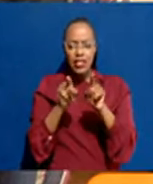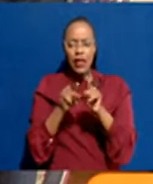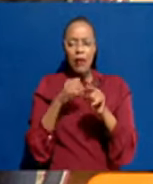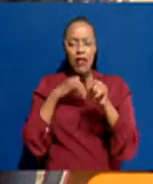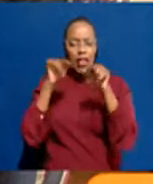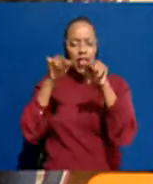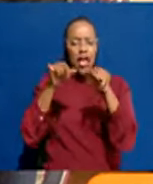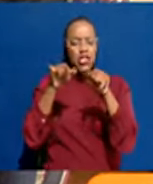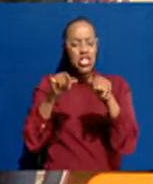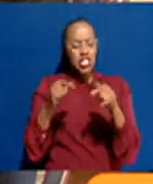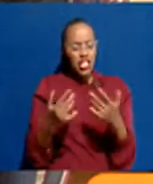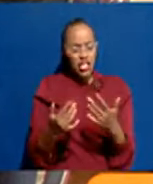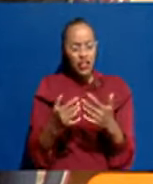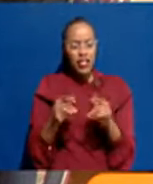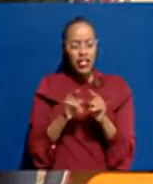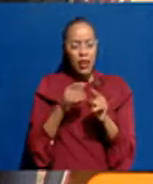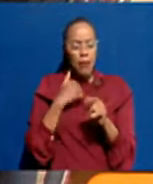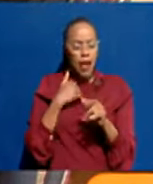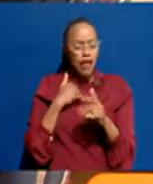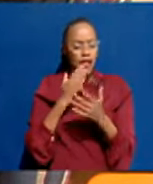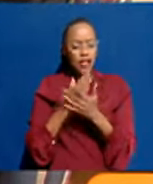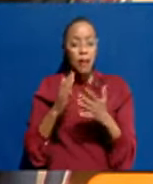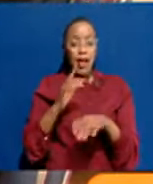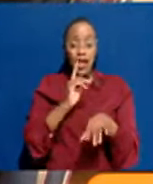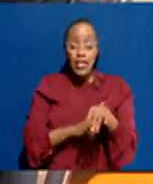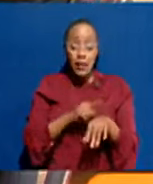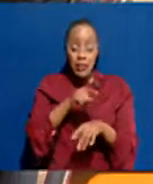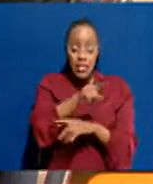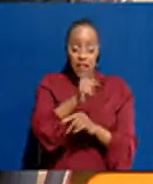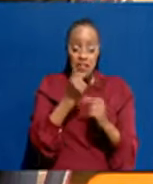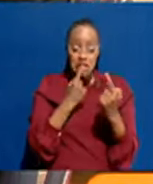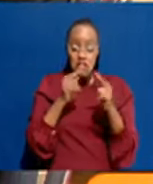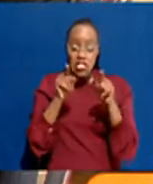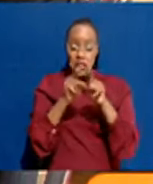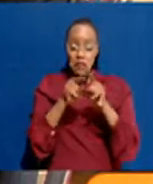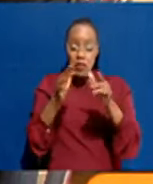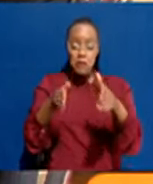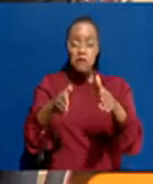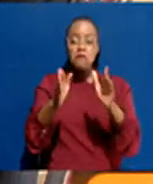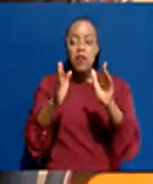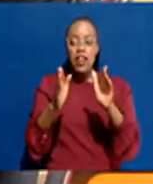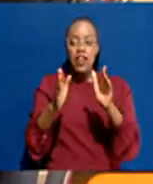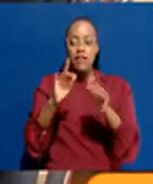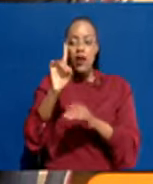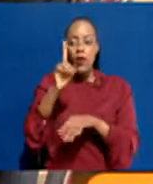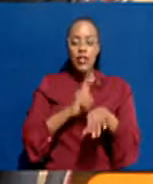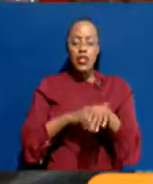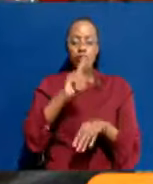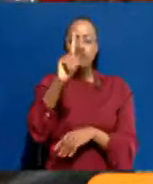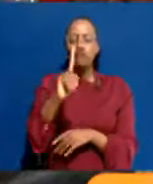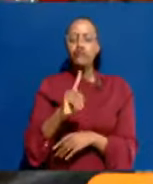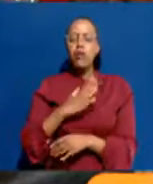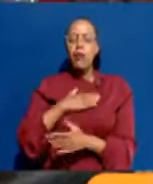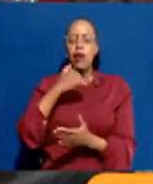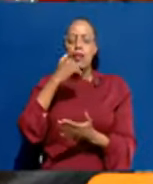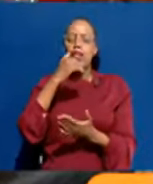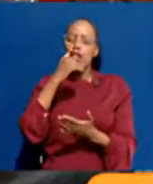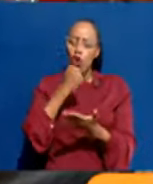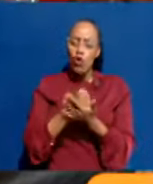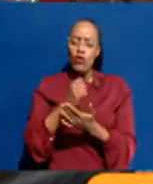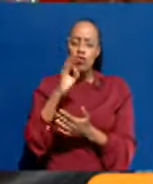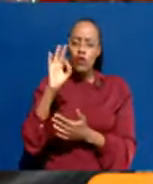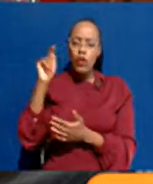accusation was getting a dotted line. When he was talking that way, one time he came to the office of the